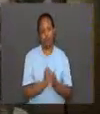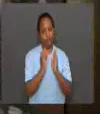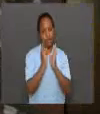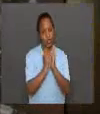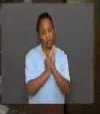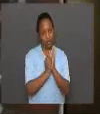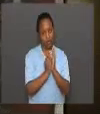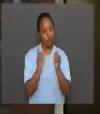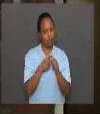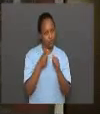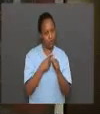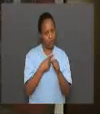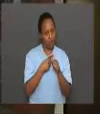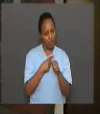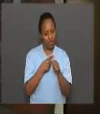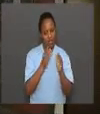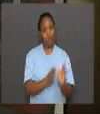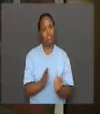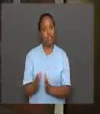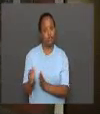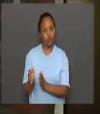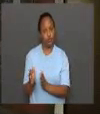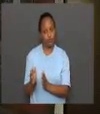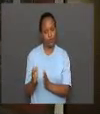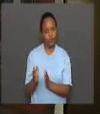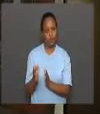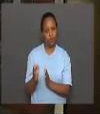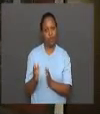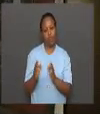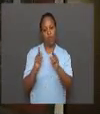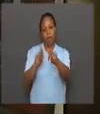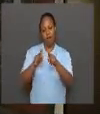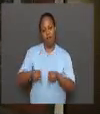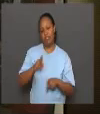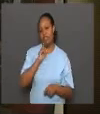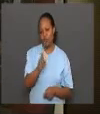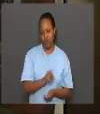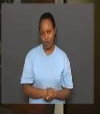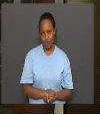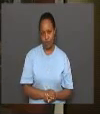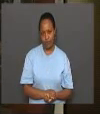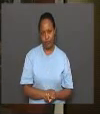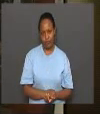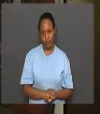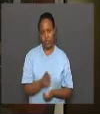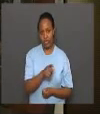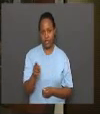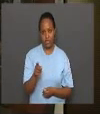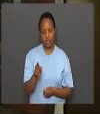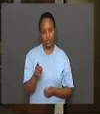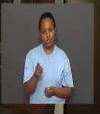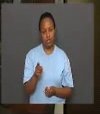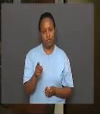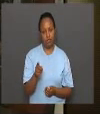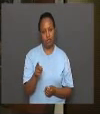Laws are primary legislation enacted by Parliament. They cannot be